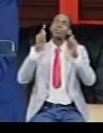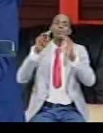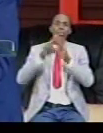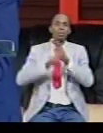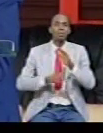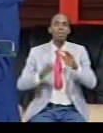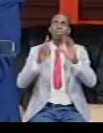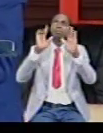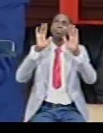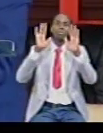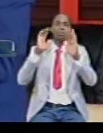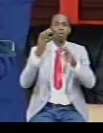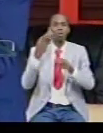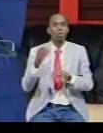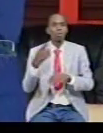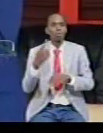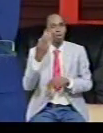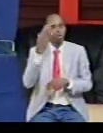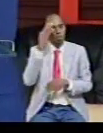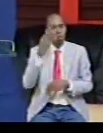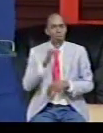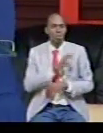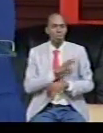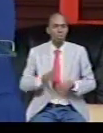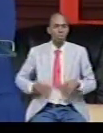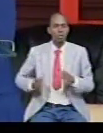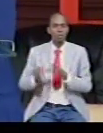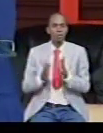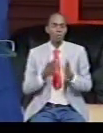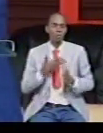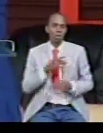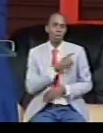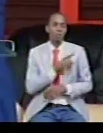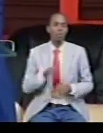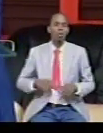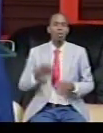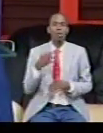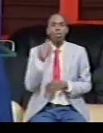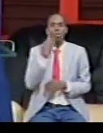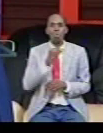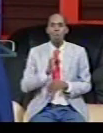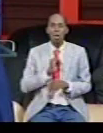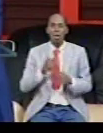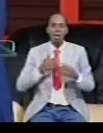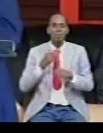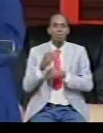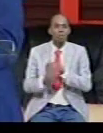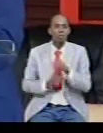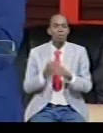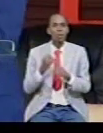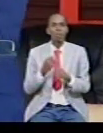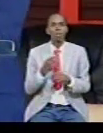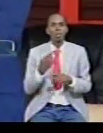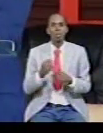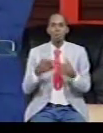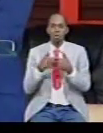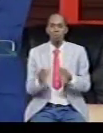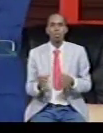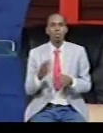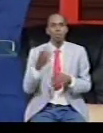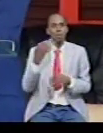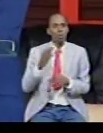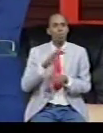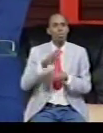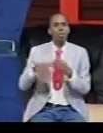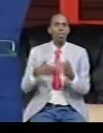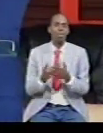Christ Jesus my Lord, for whom I have suffered the loss of all things. It was a man that used to have